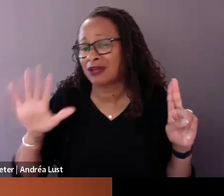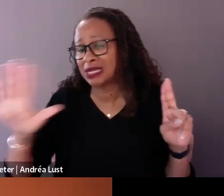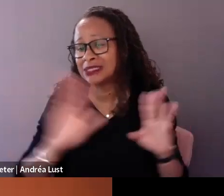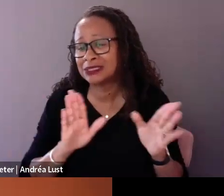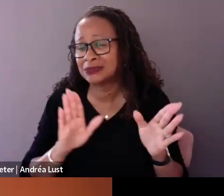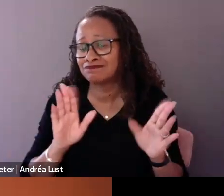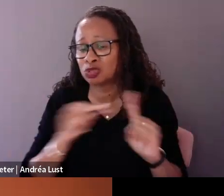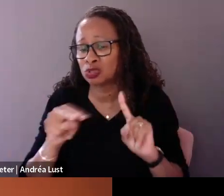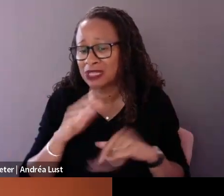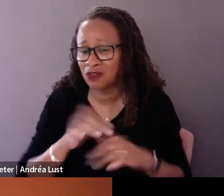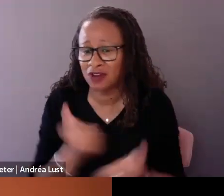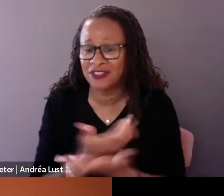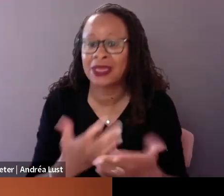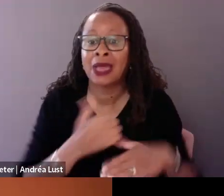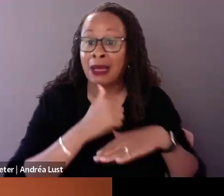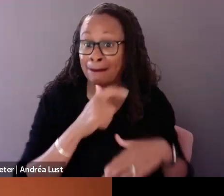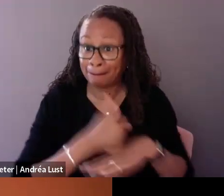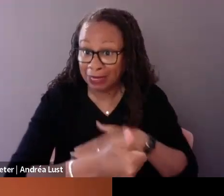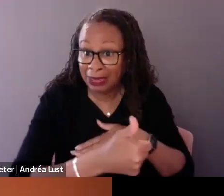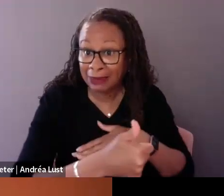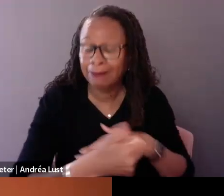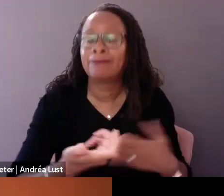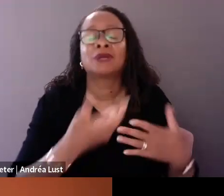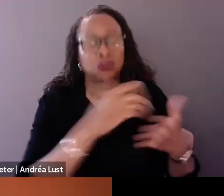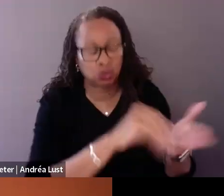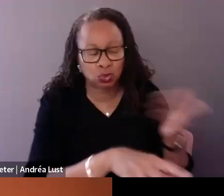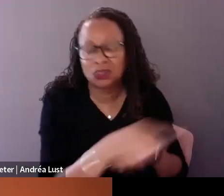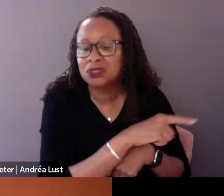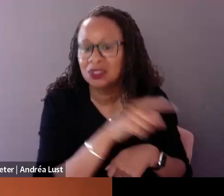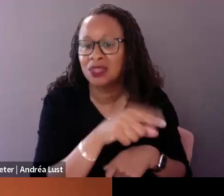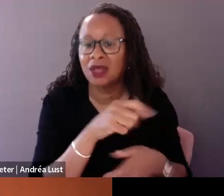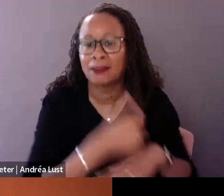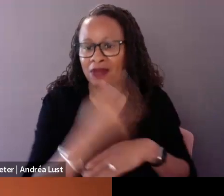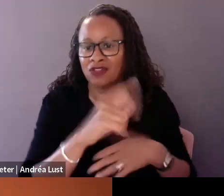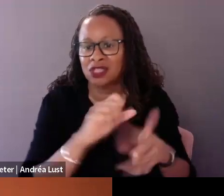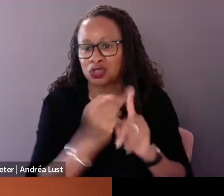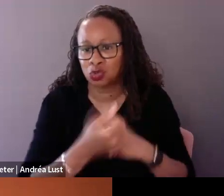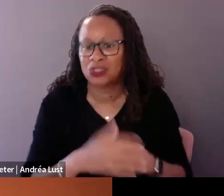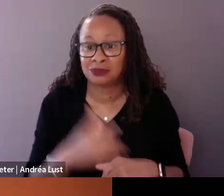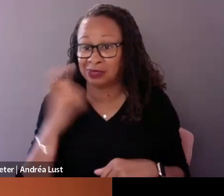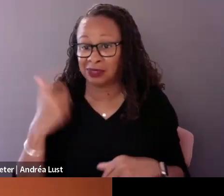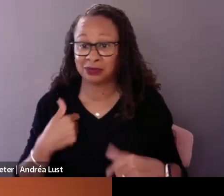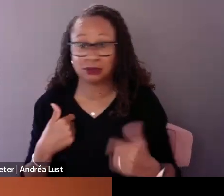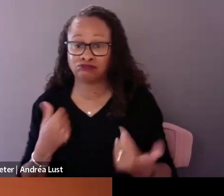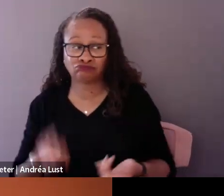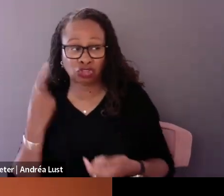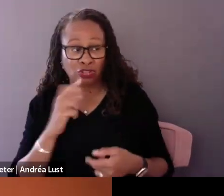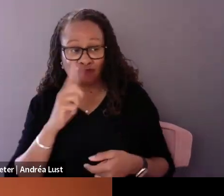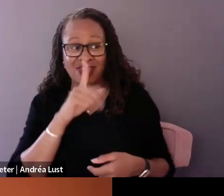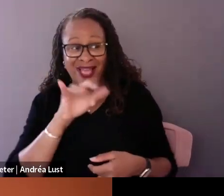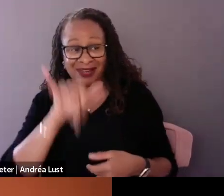and that sort of delusional state, you know, can't really see the reality of the situation. But in the